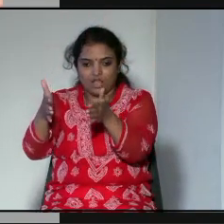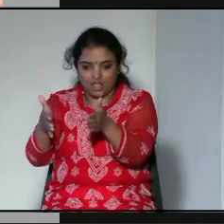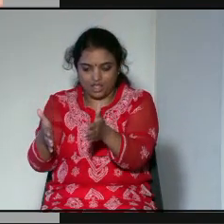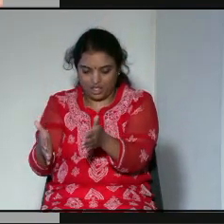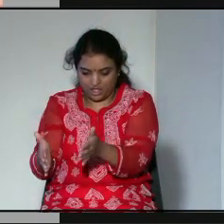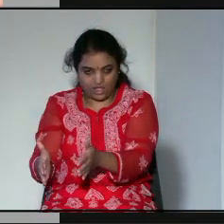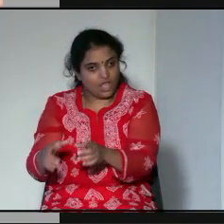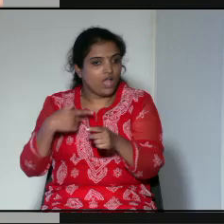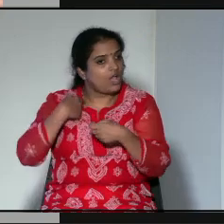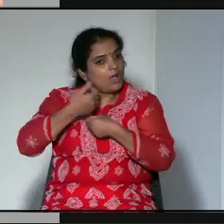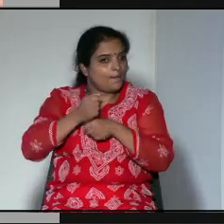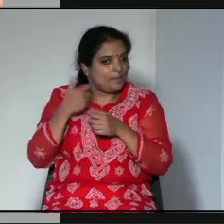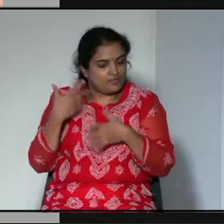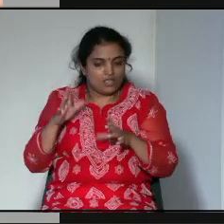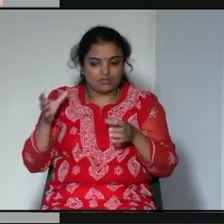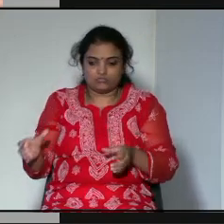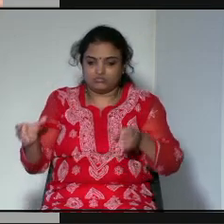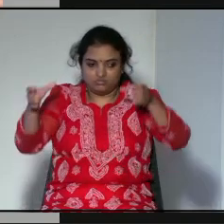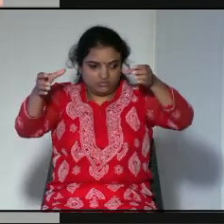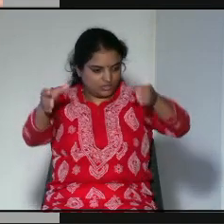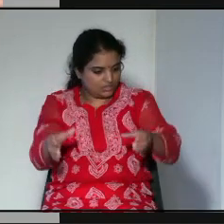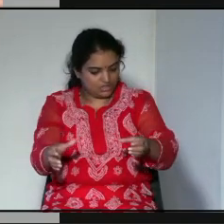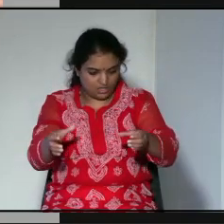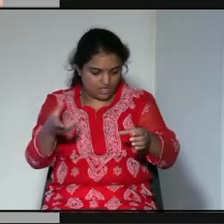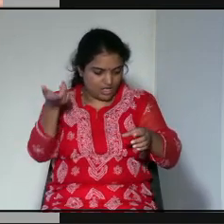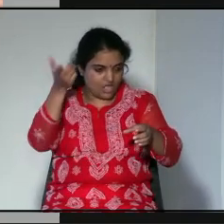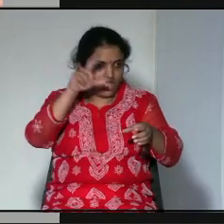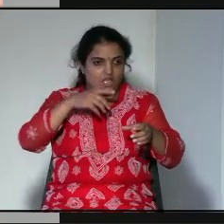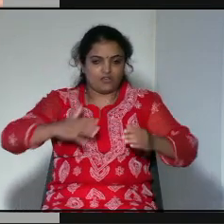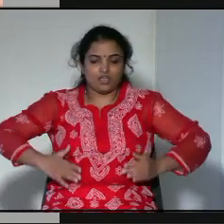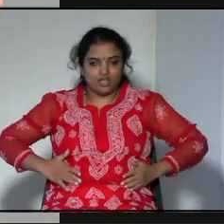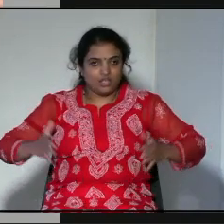body, or the outsized arms that needed fixing